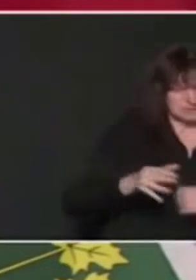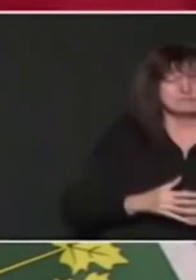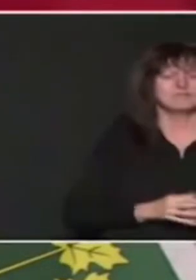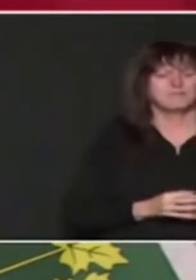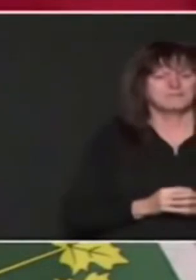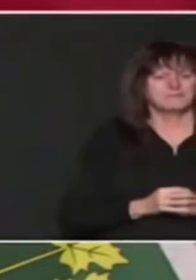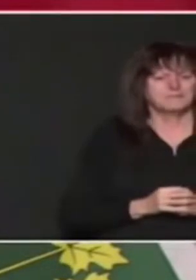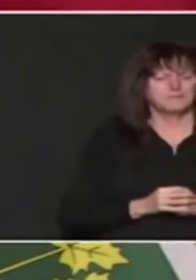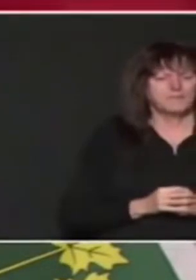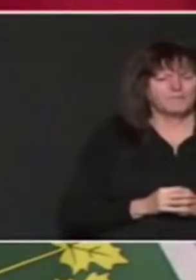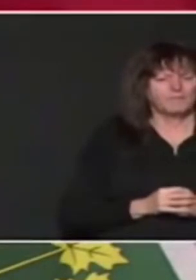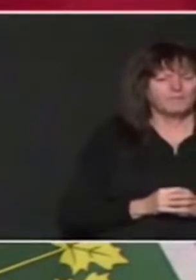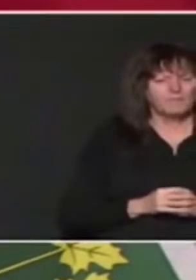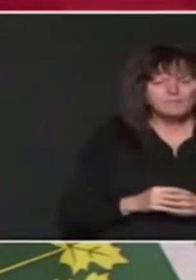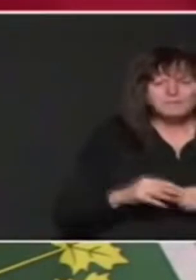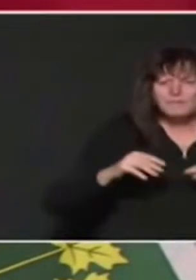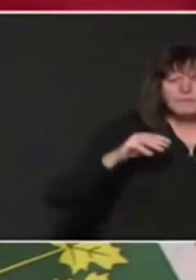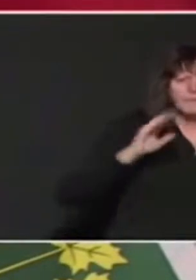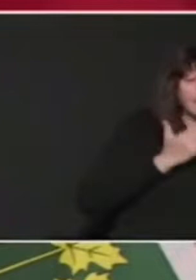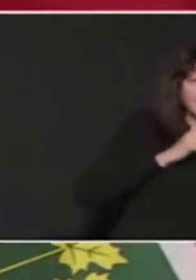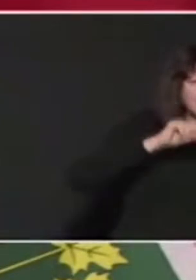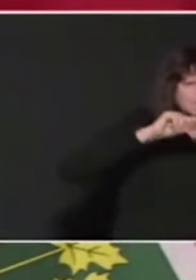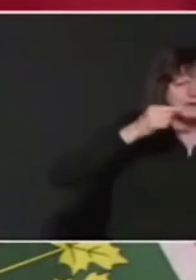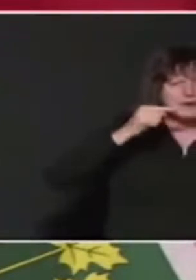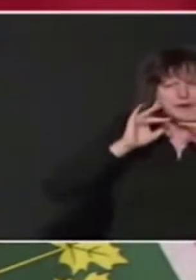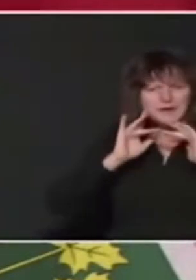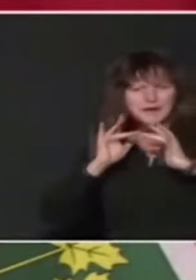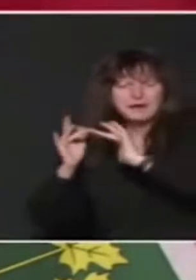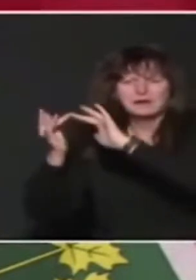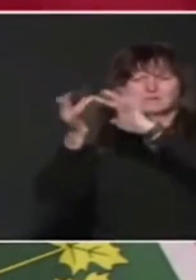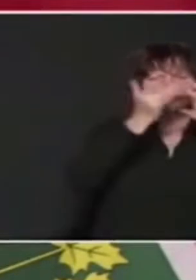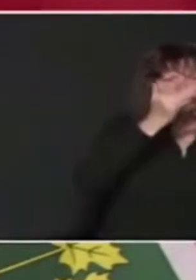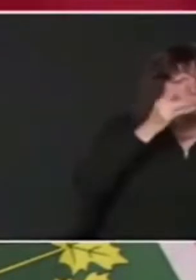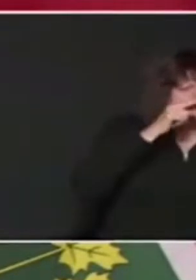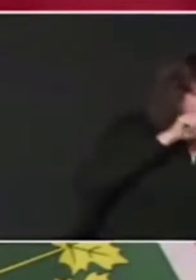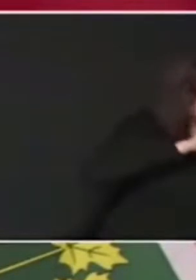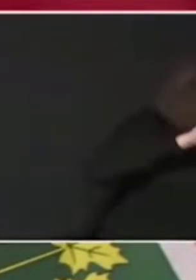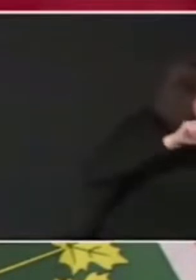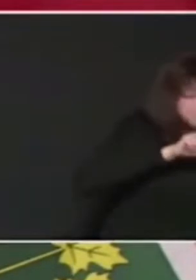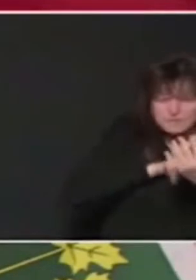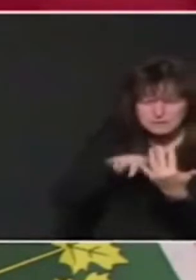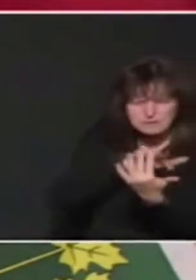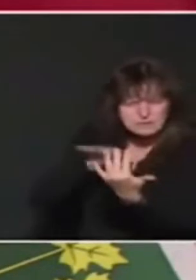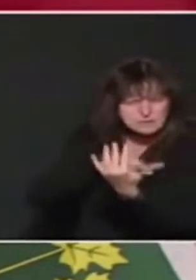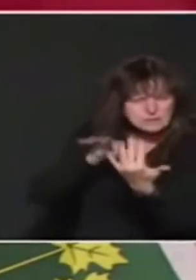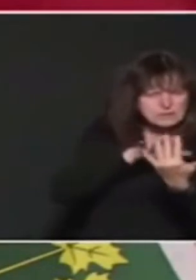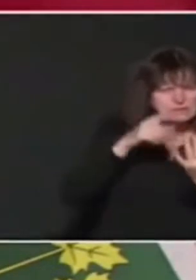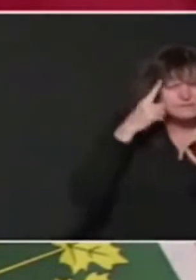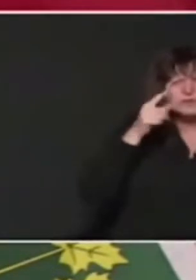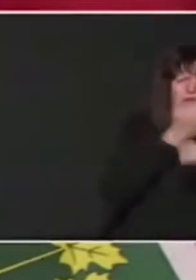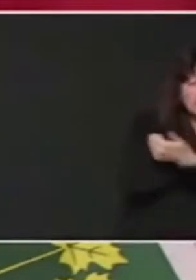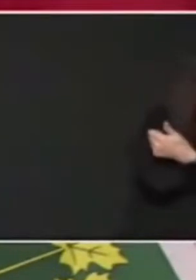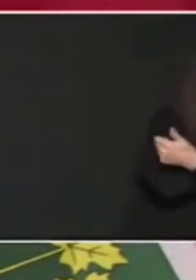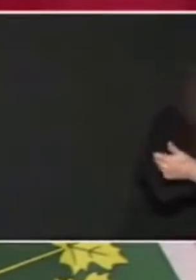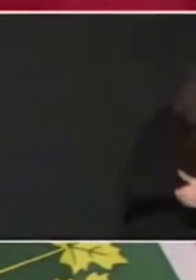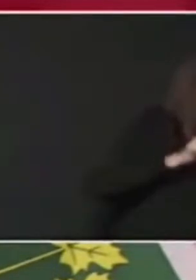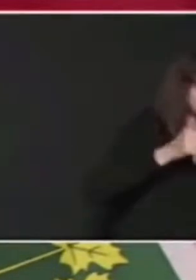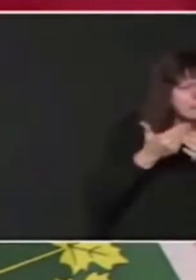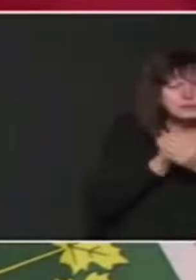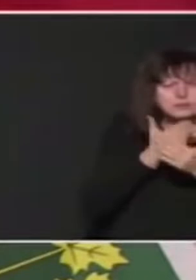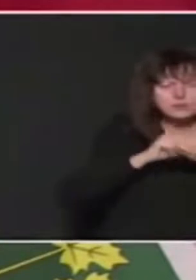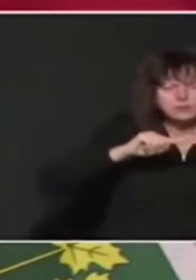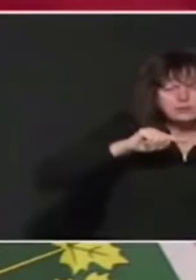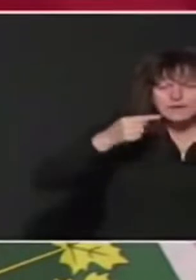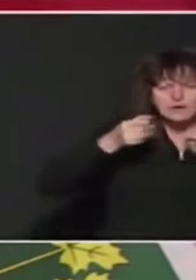Network is continuing to actively monitor for all potential variants circulating in the province, including